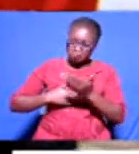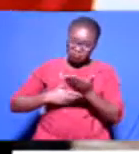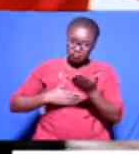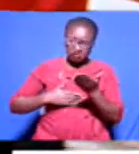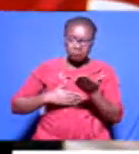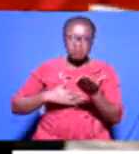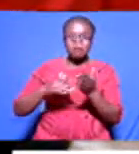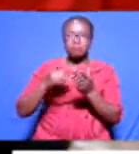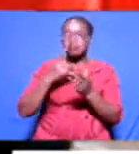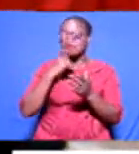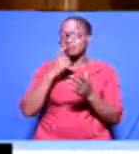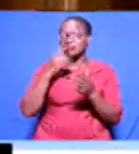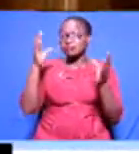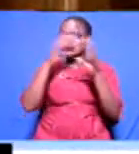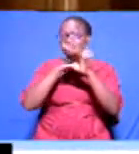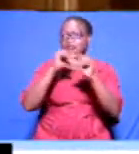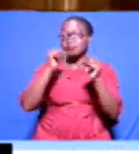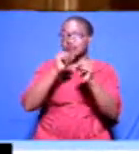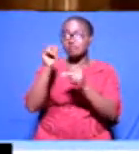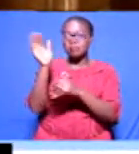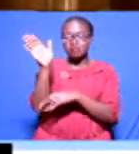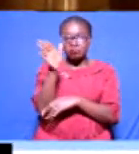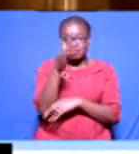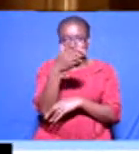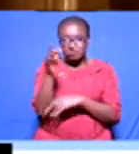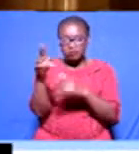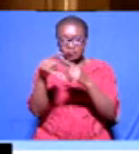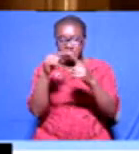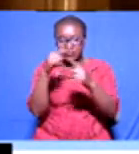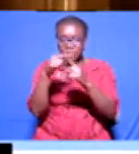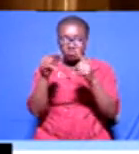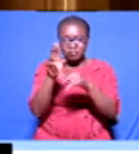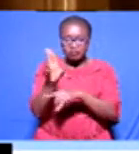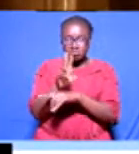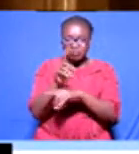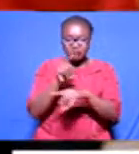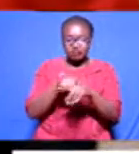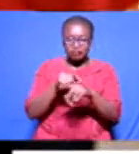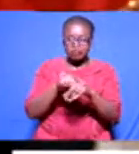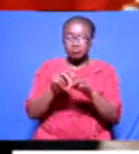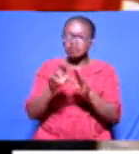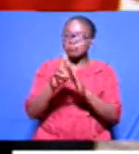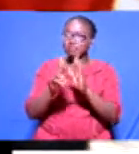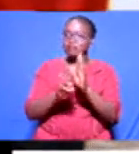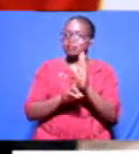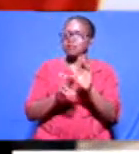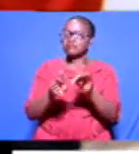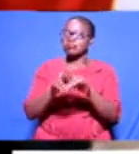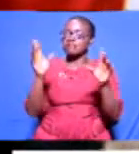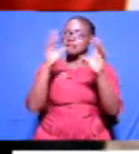white presidential standard flag, which is a standard he used during his reign as president.